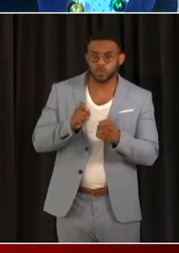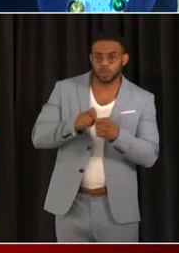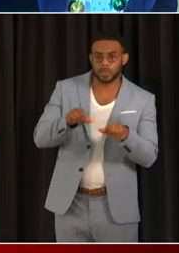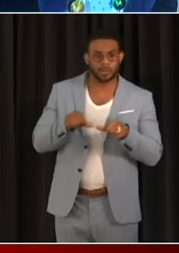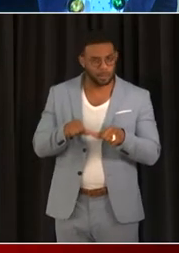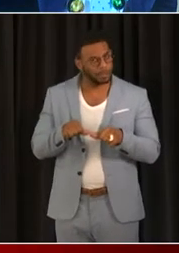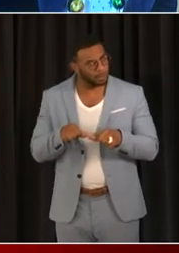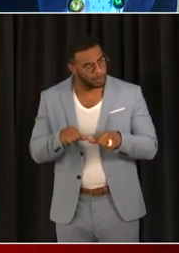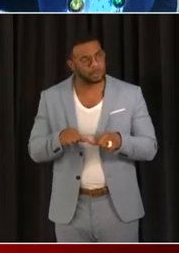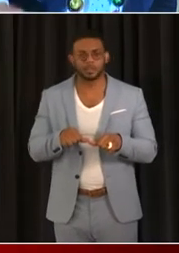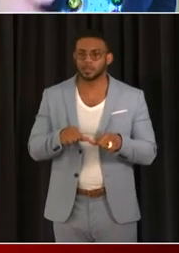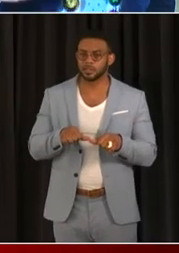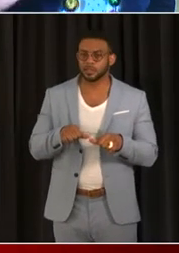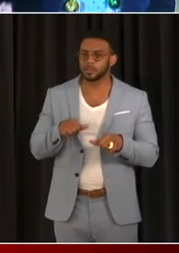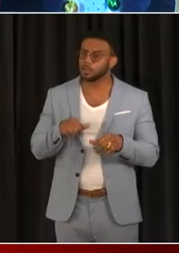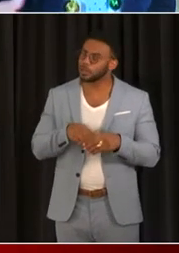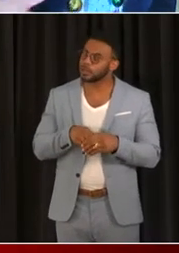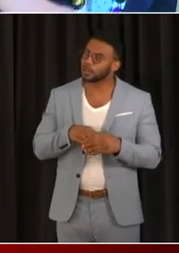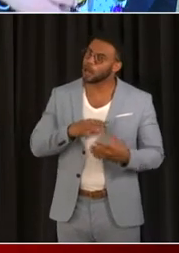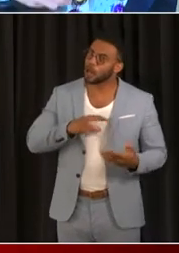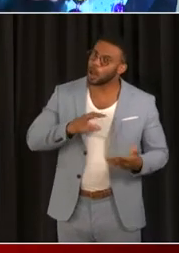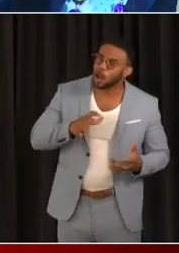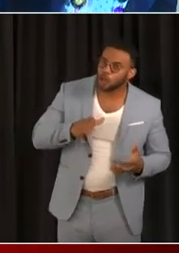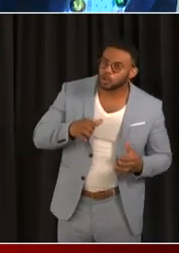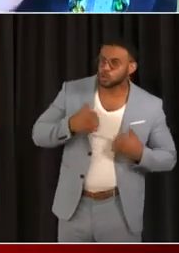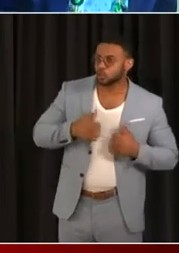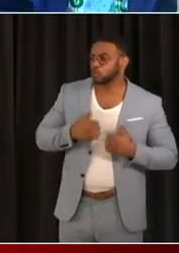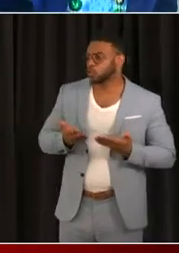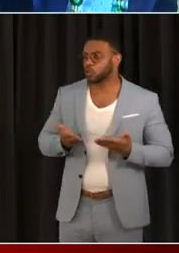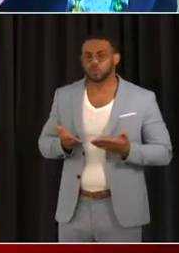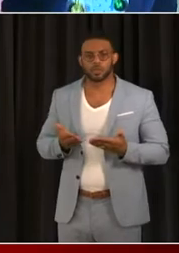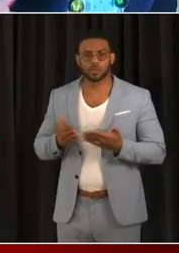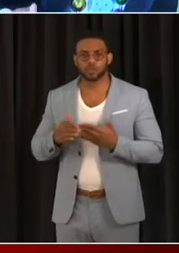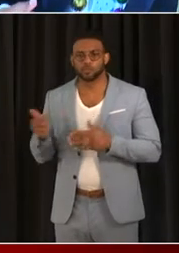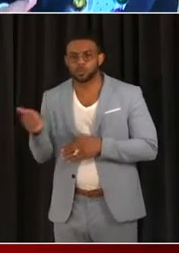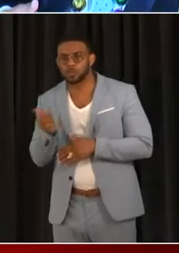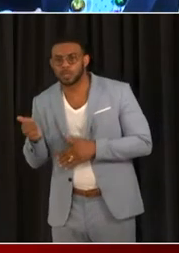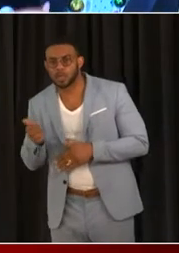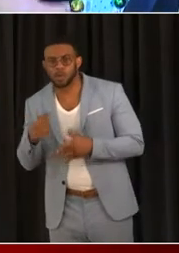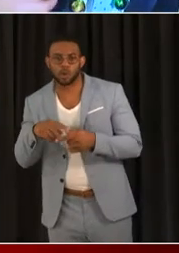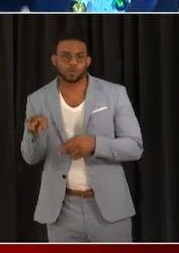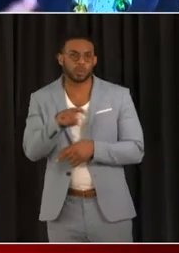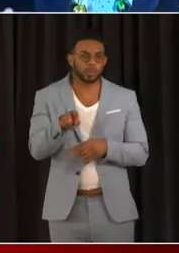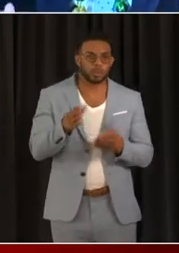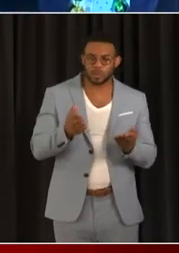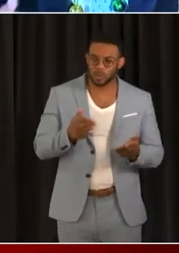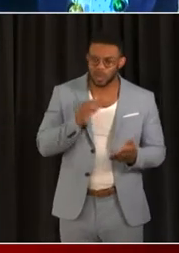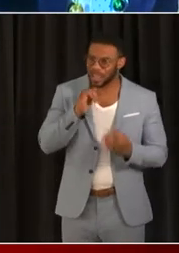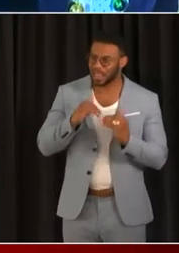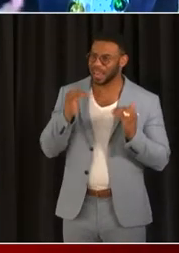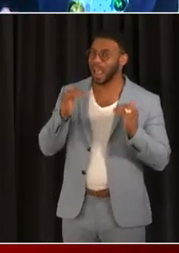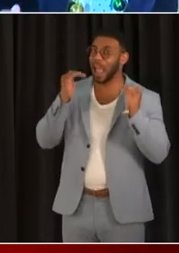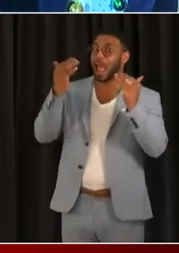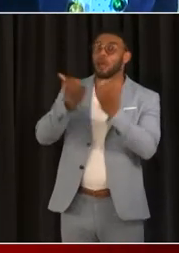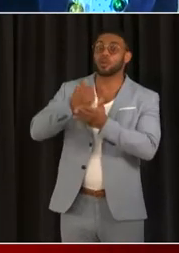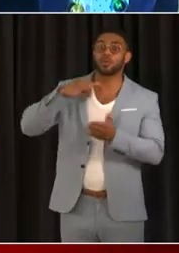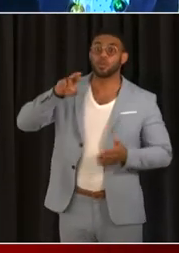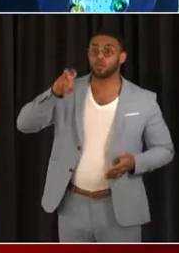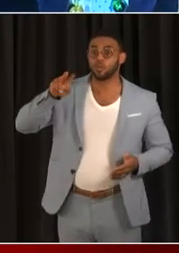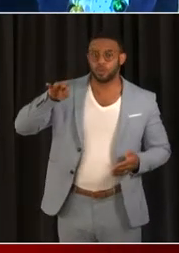certain areas. We're in laundry services, transportation services. We're not in the high